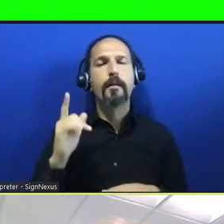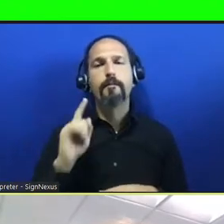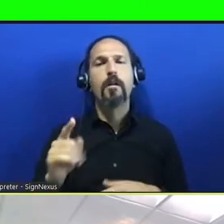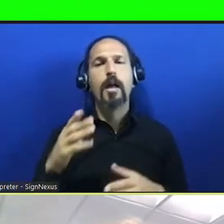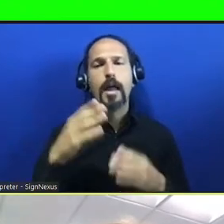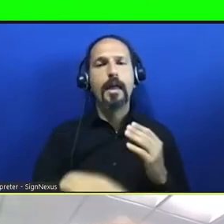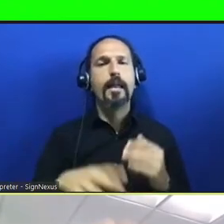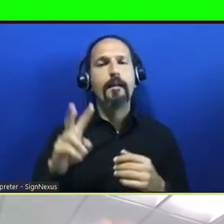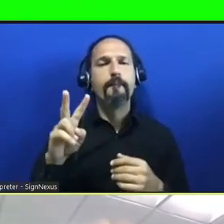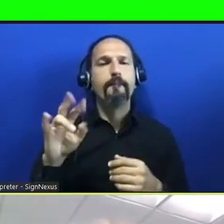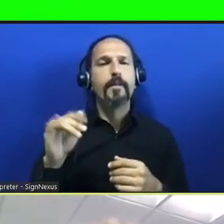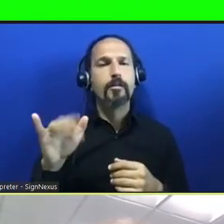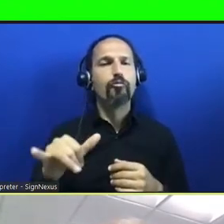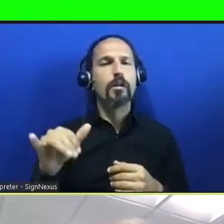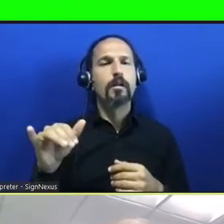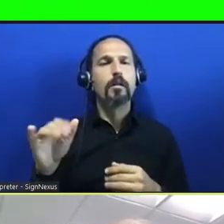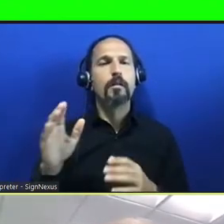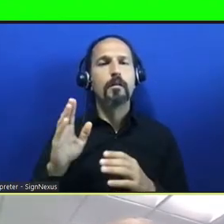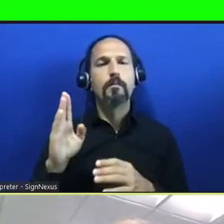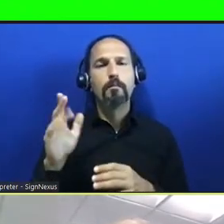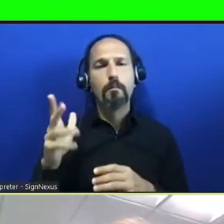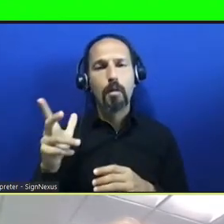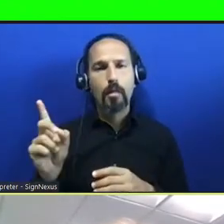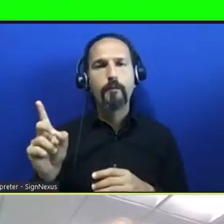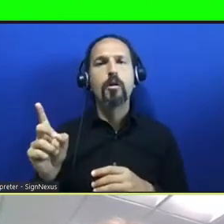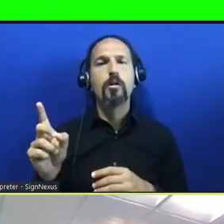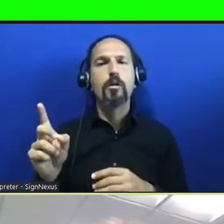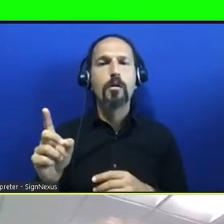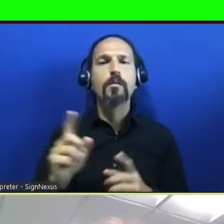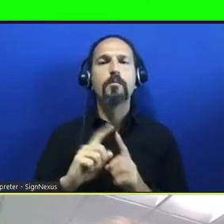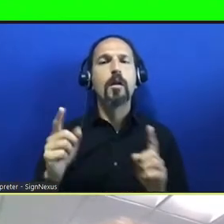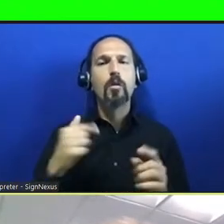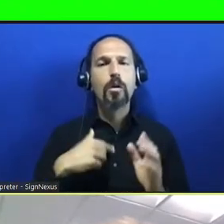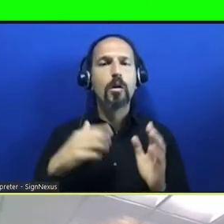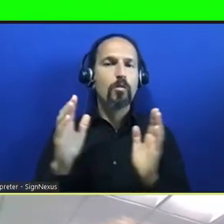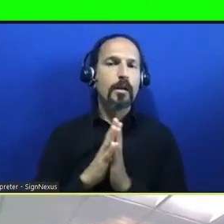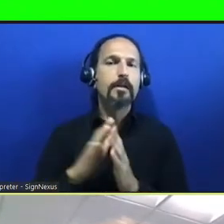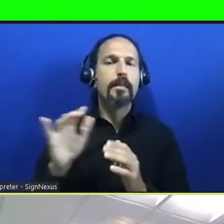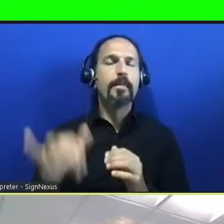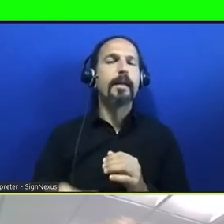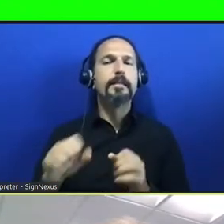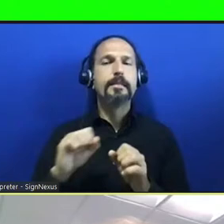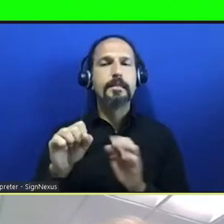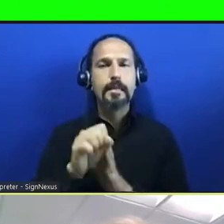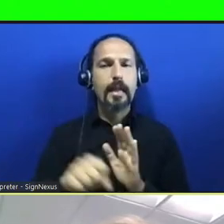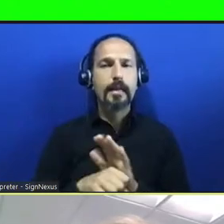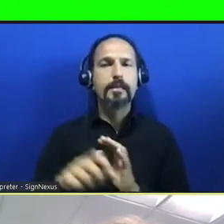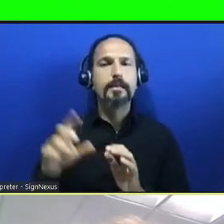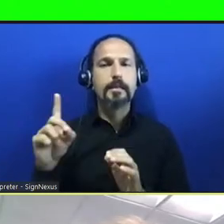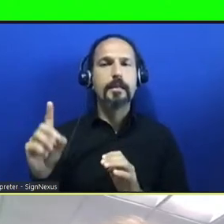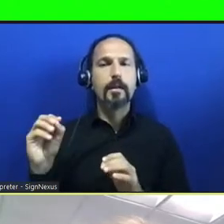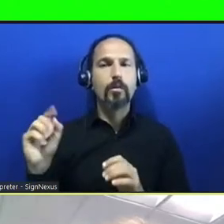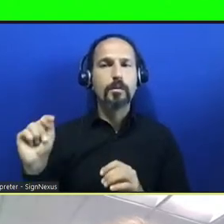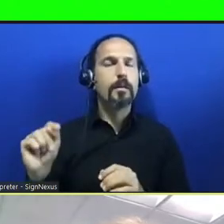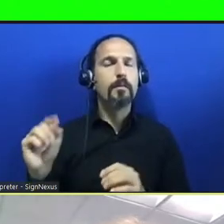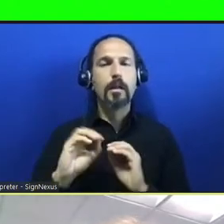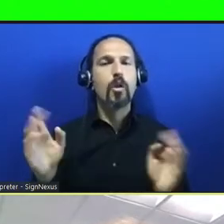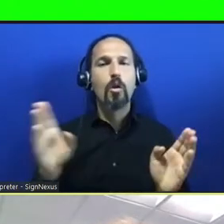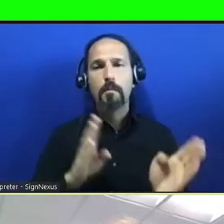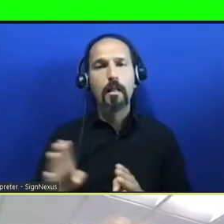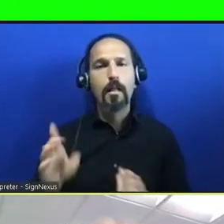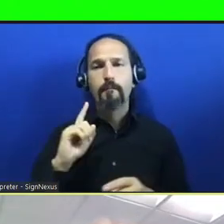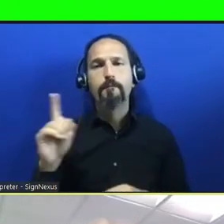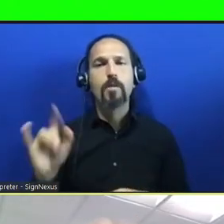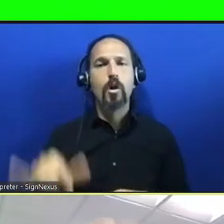Victory Boulevard and does not continue to the Gulf Coast Bridge while we have requested state DOT extend the land that has no concrete plans to do so and